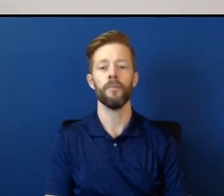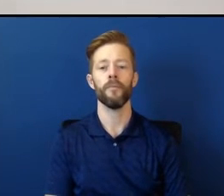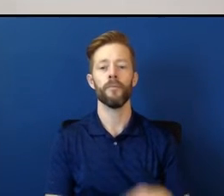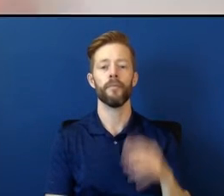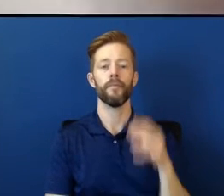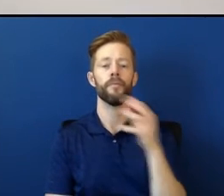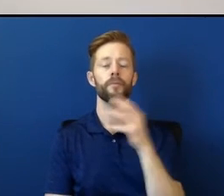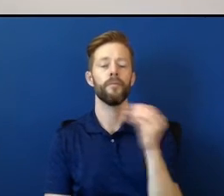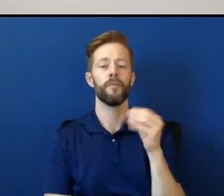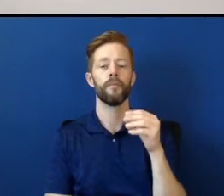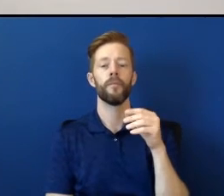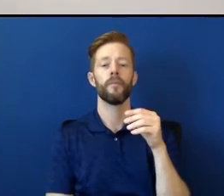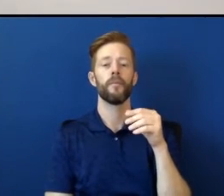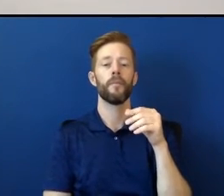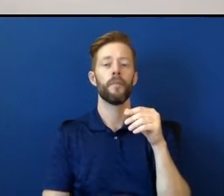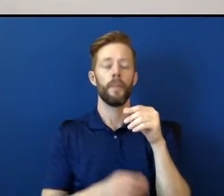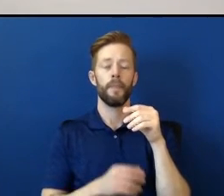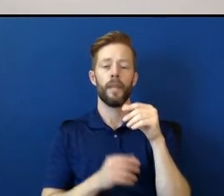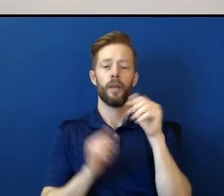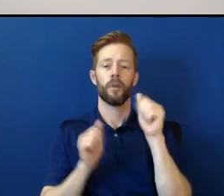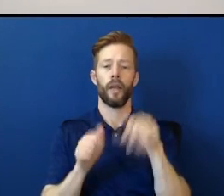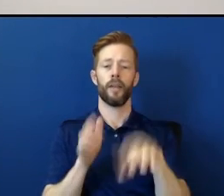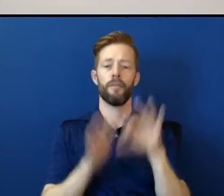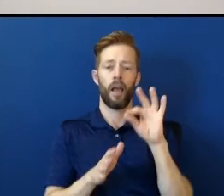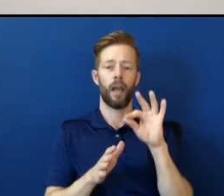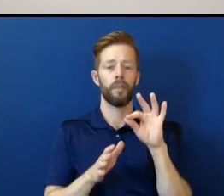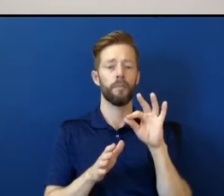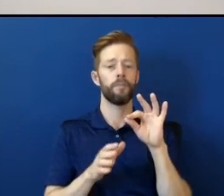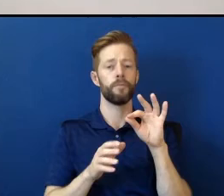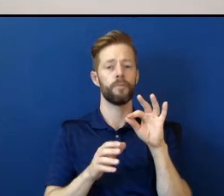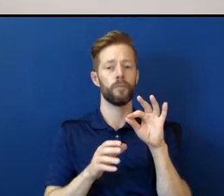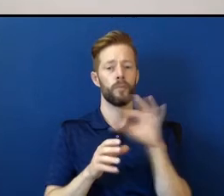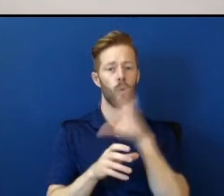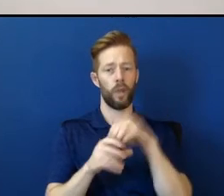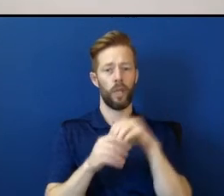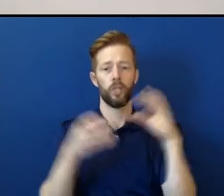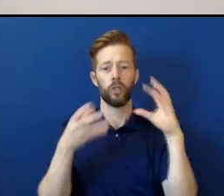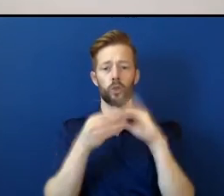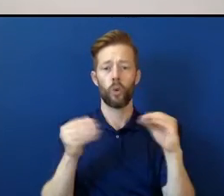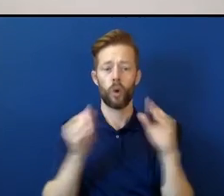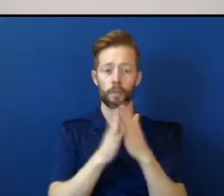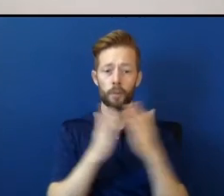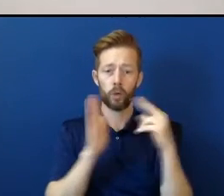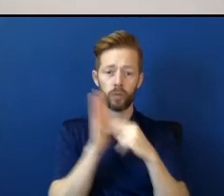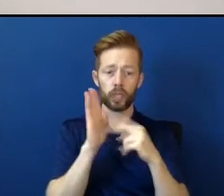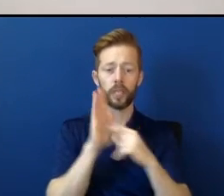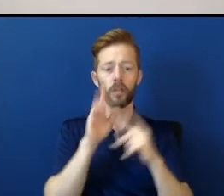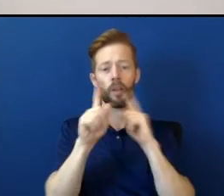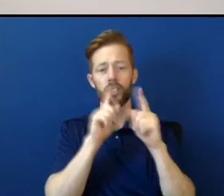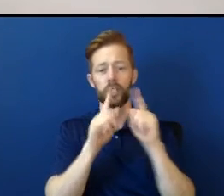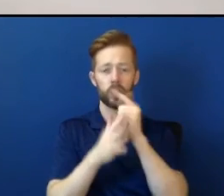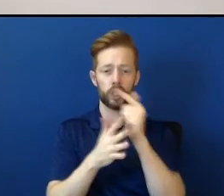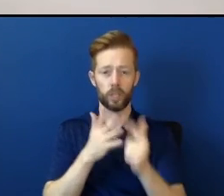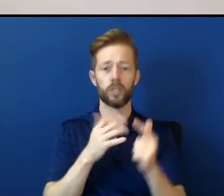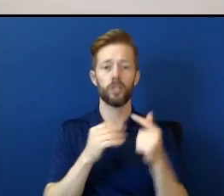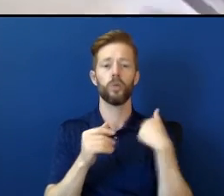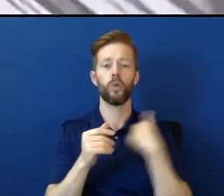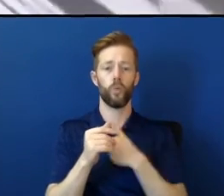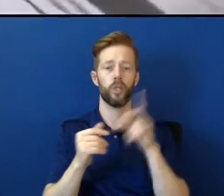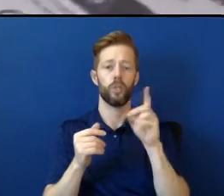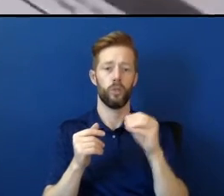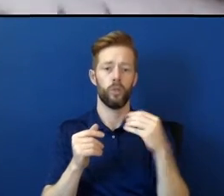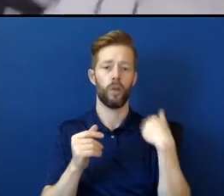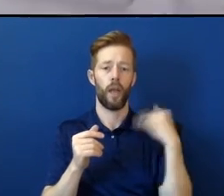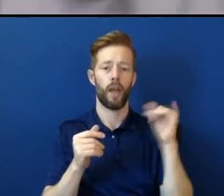Yeah, and I think, what you can find like within our storybook reading, storybook conversation series is also,